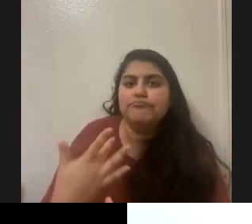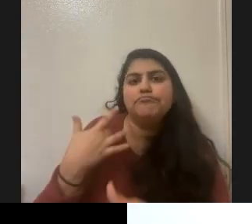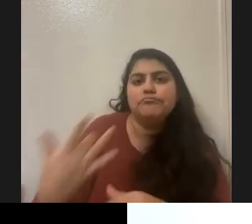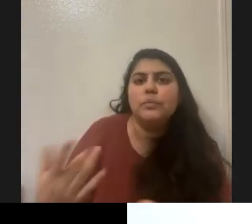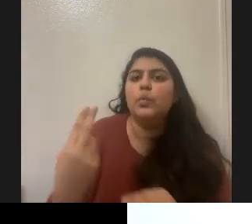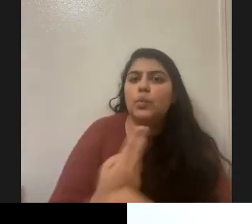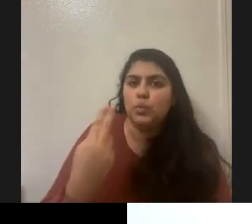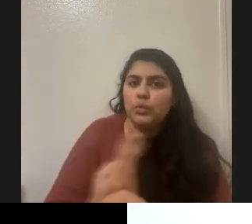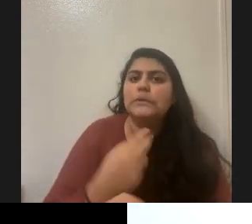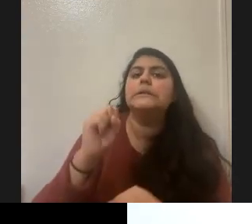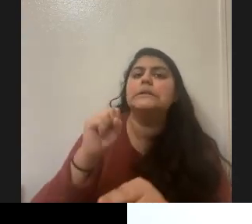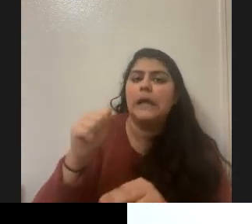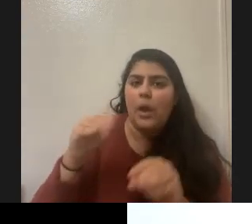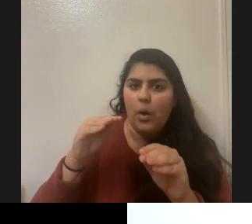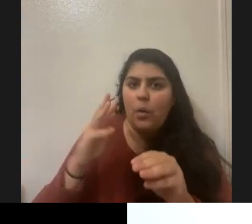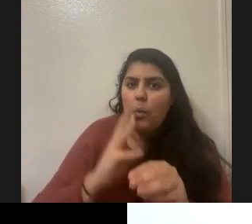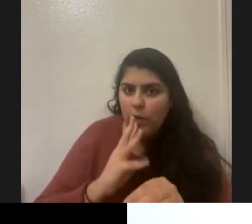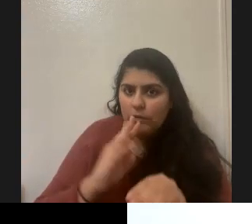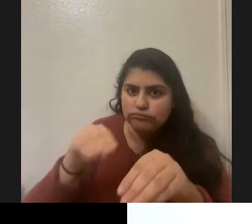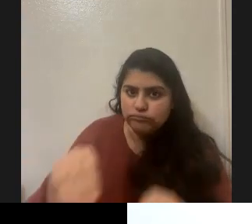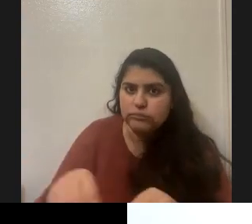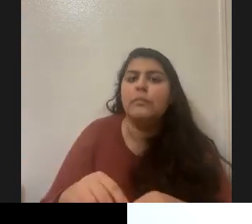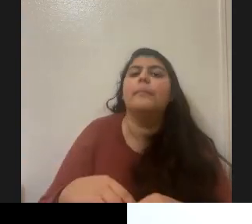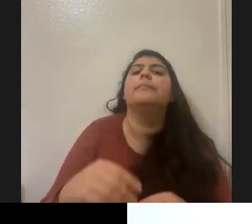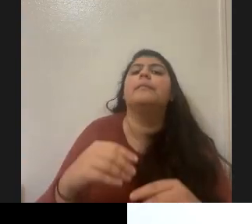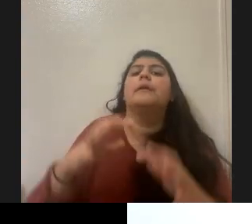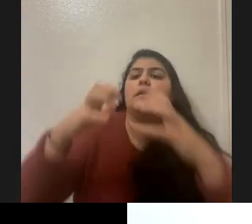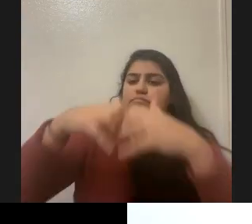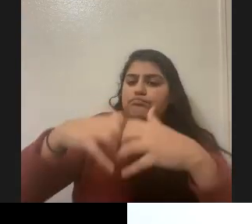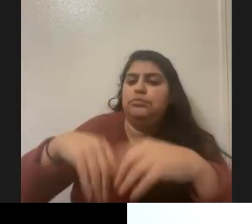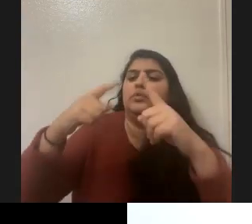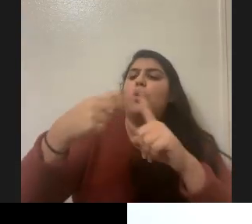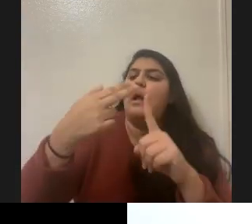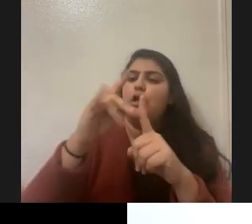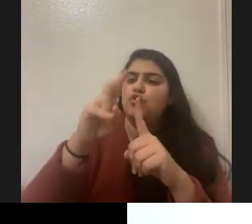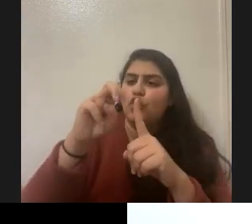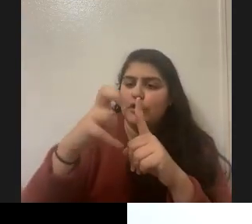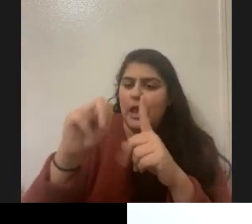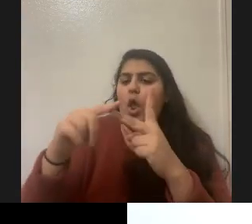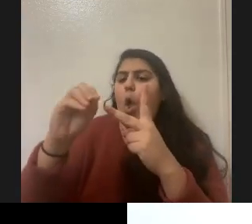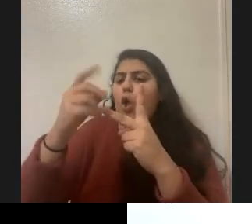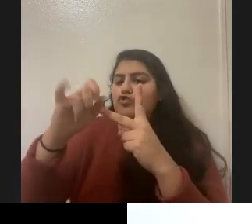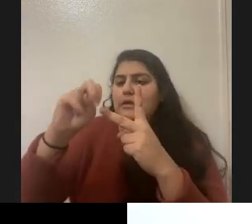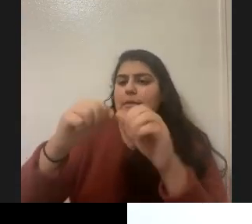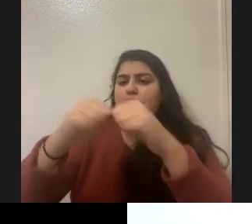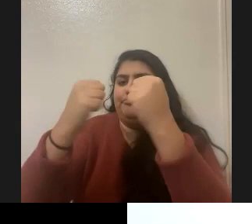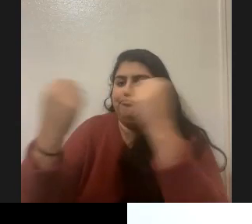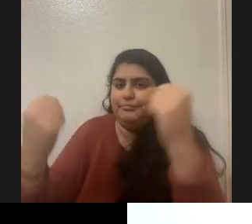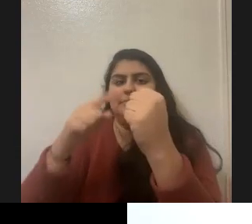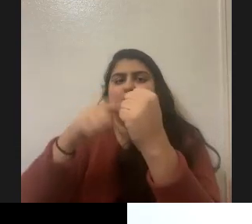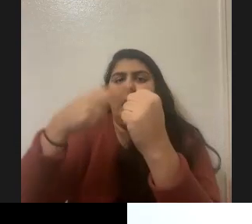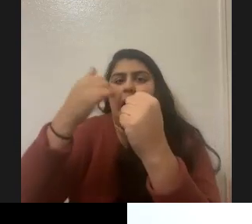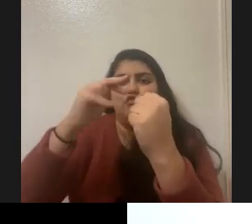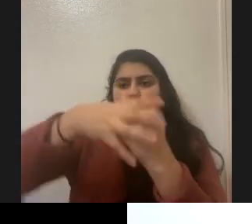seawater. And we would break that seawater down into its hydrogen and oxygen components, and we would take that hydrogen and then heat it up and make